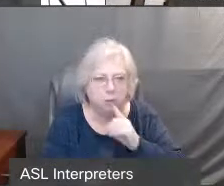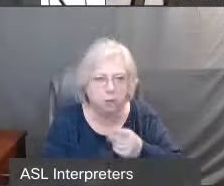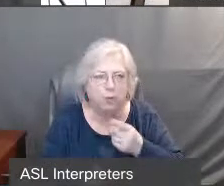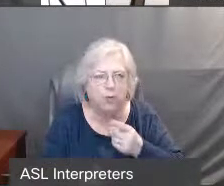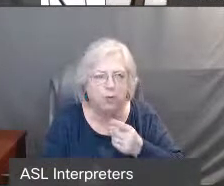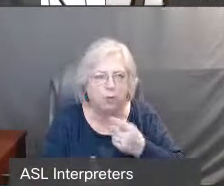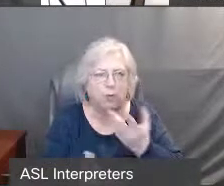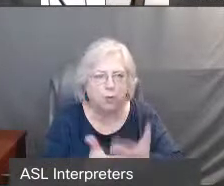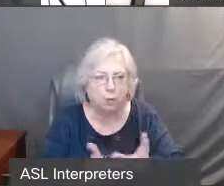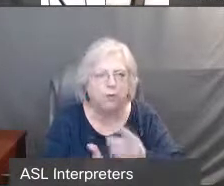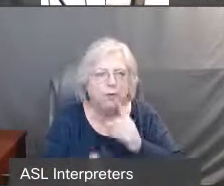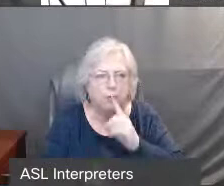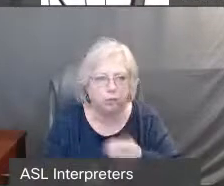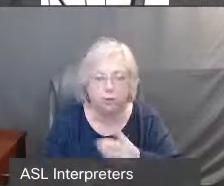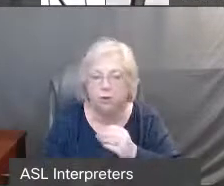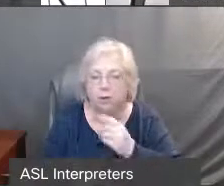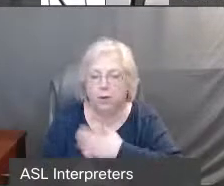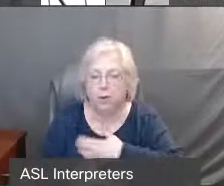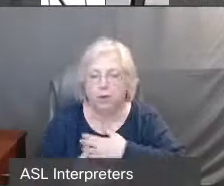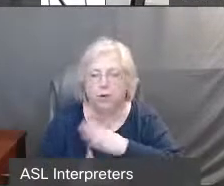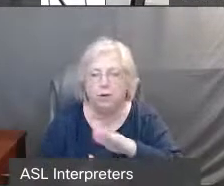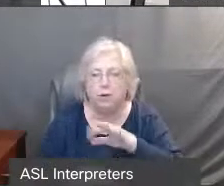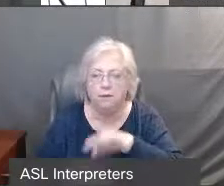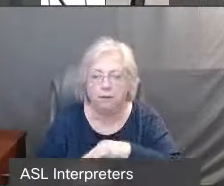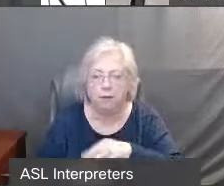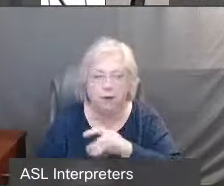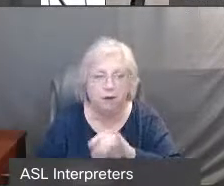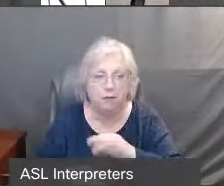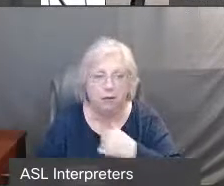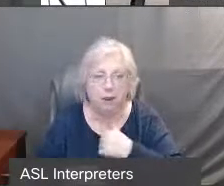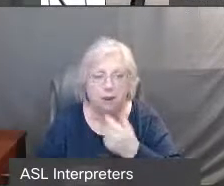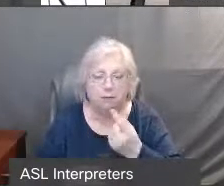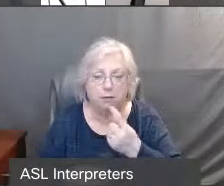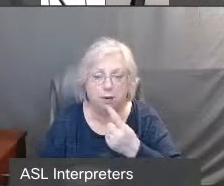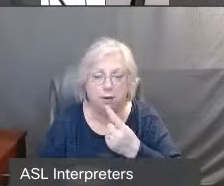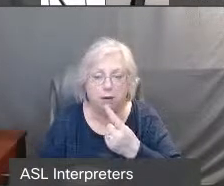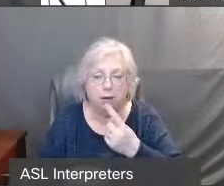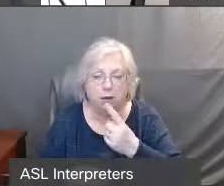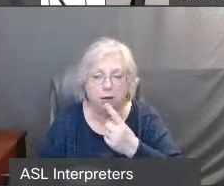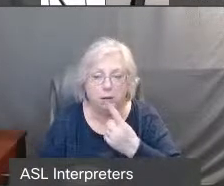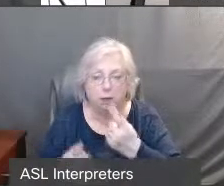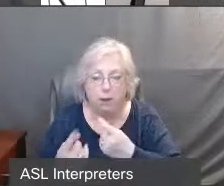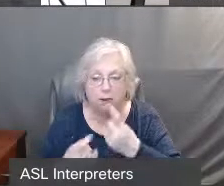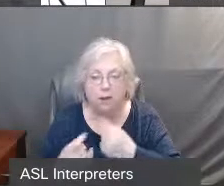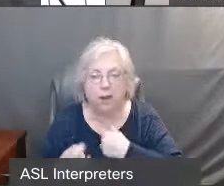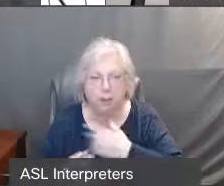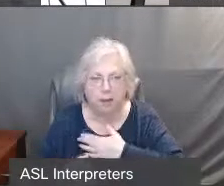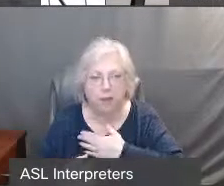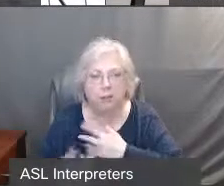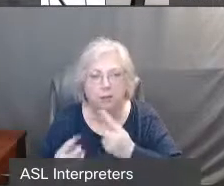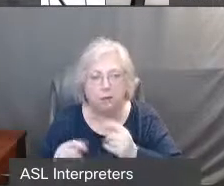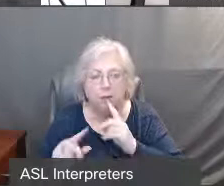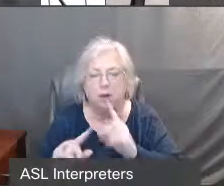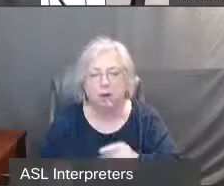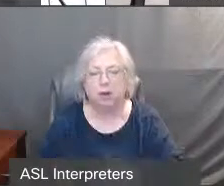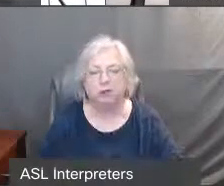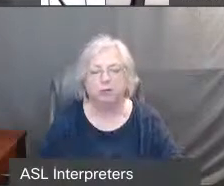So we would appreciate your vote. And if you have any questions, I'd be happy to try to answer those.